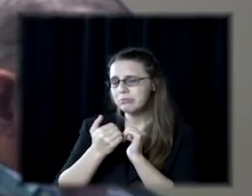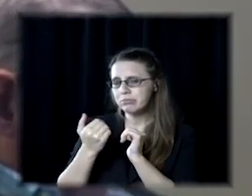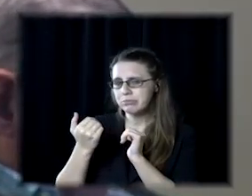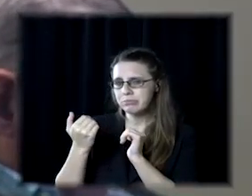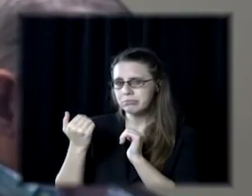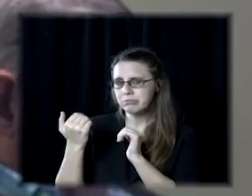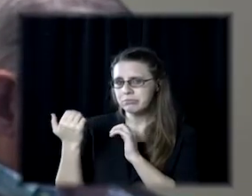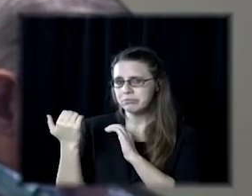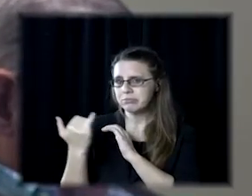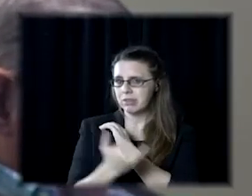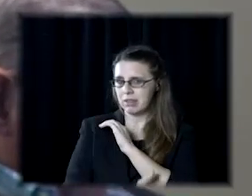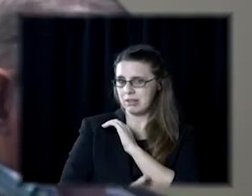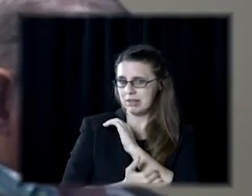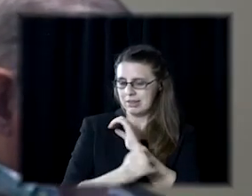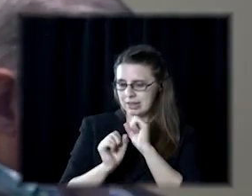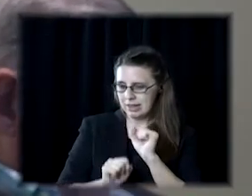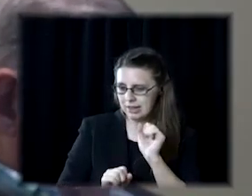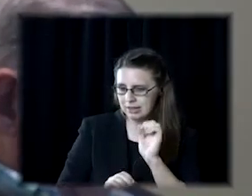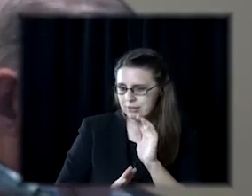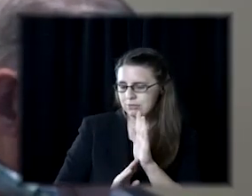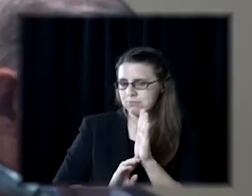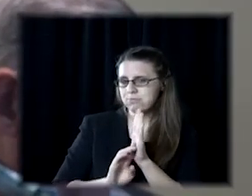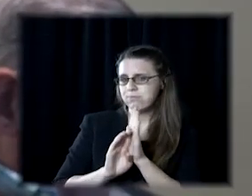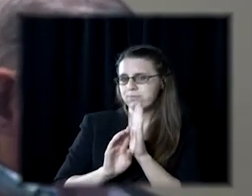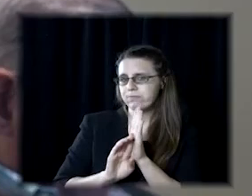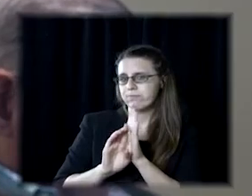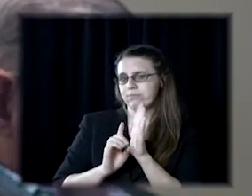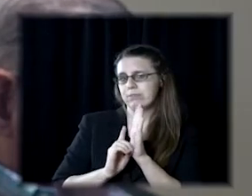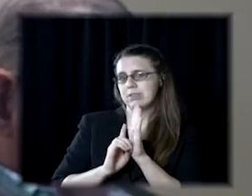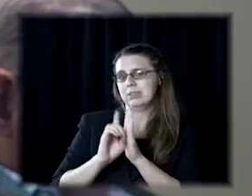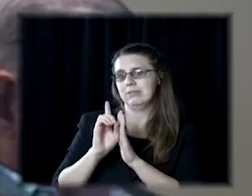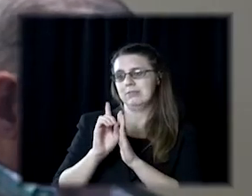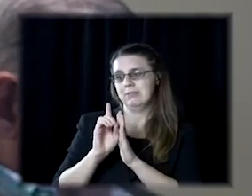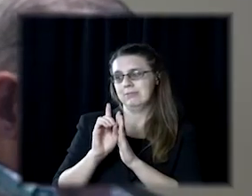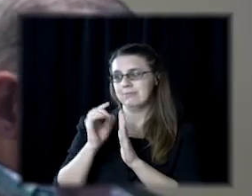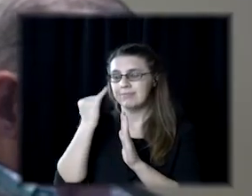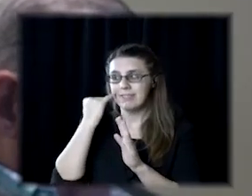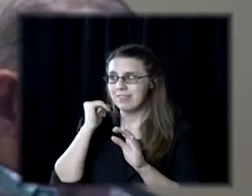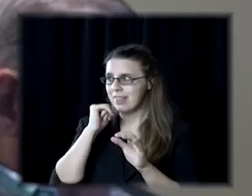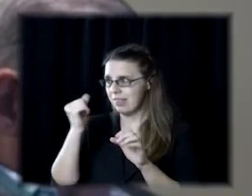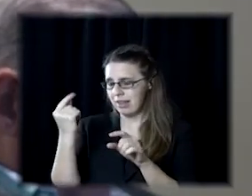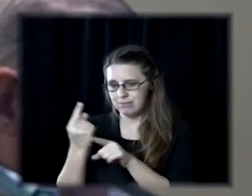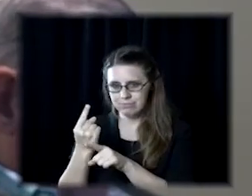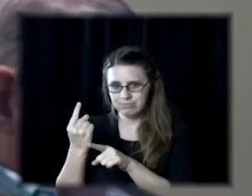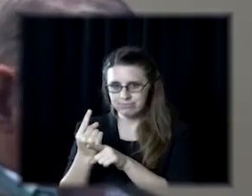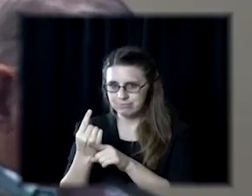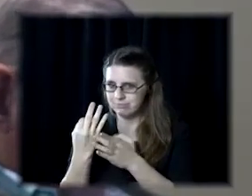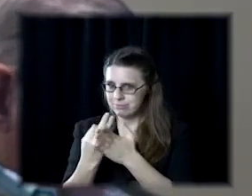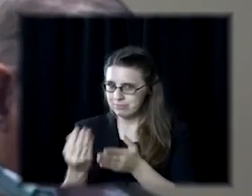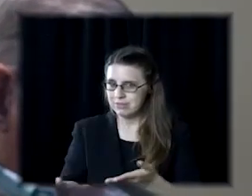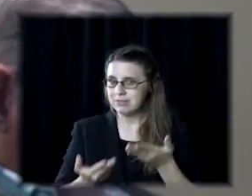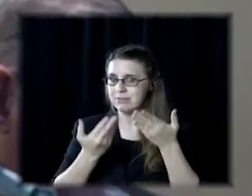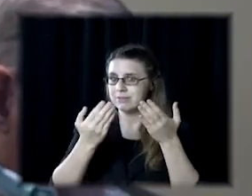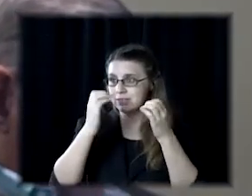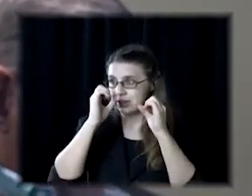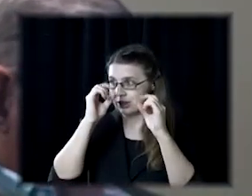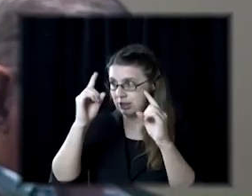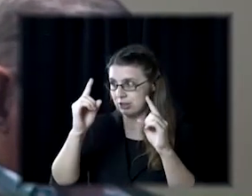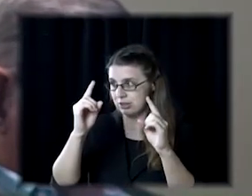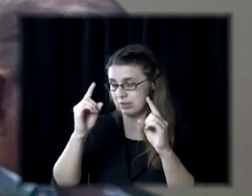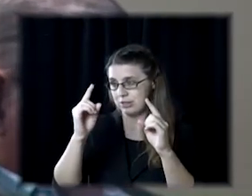emerge and develop without proper funding to education and the University of Puerto Rico.